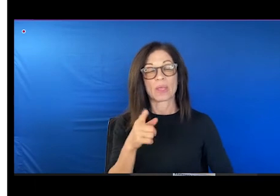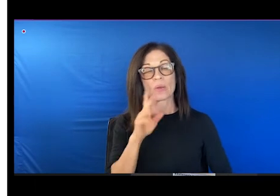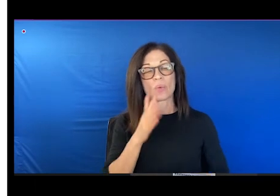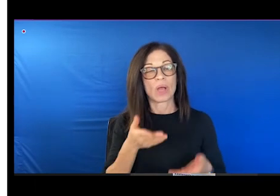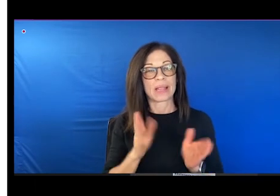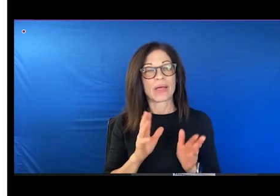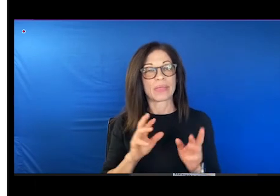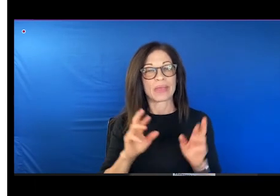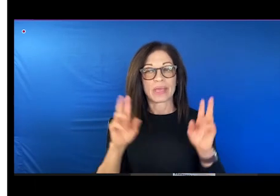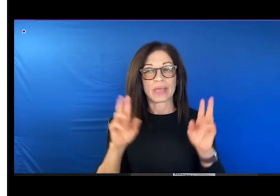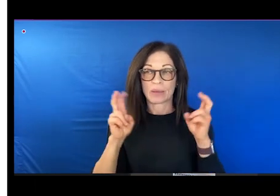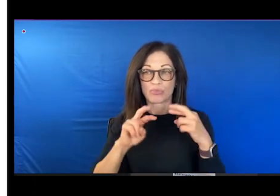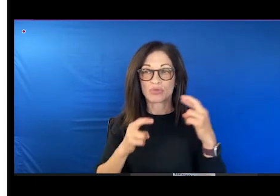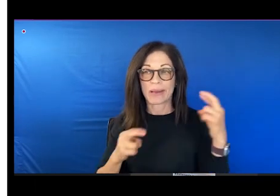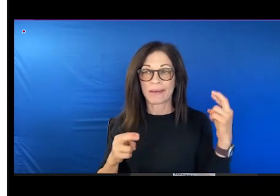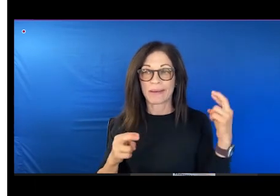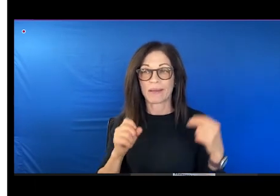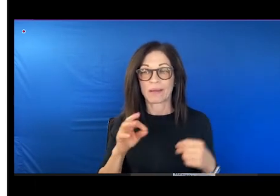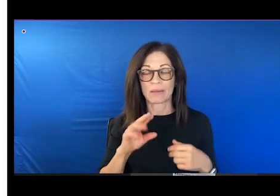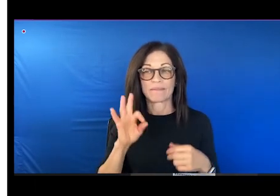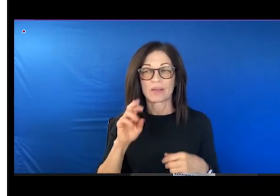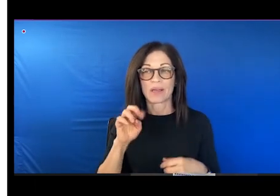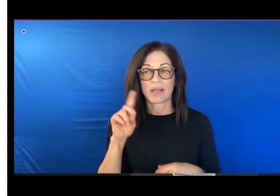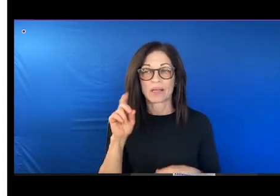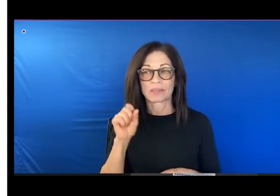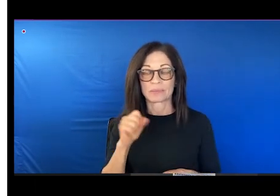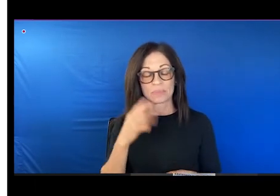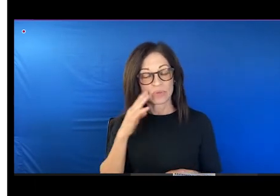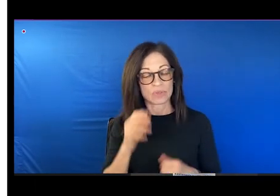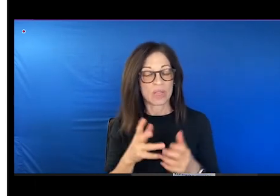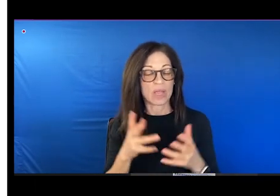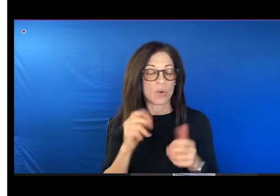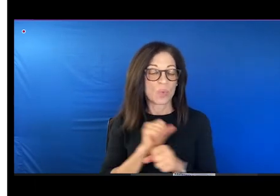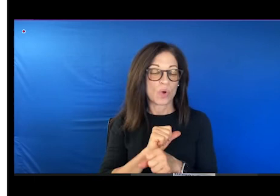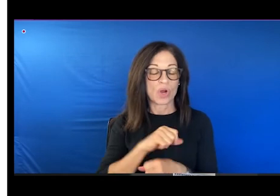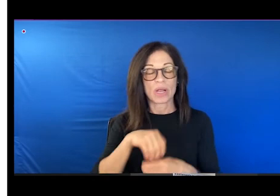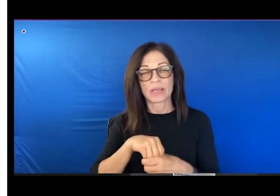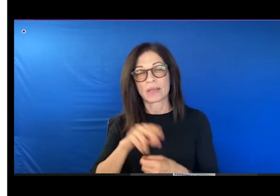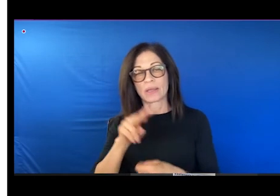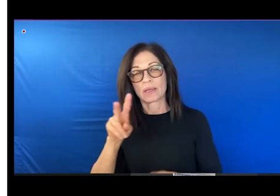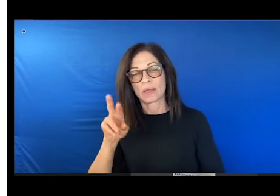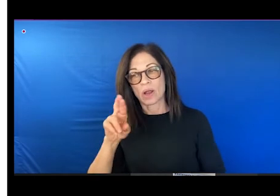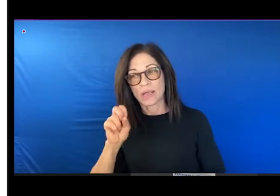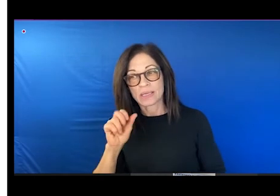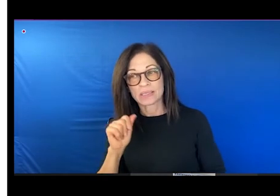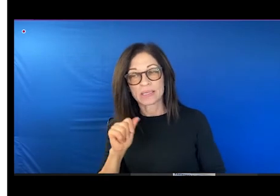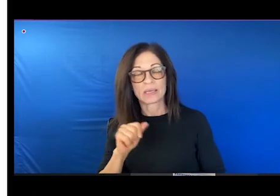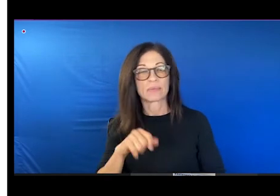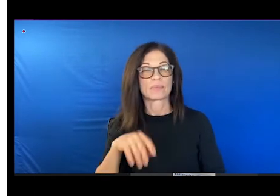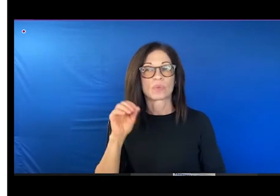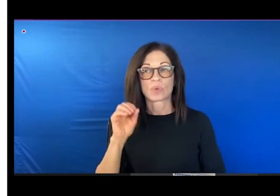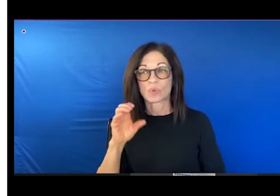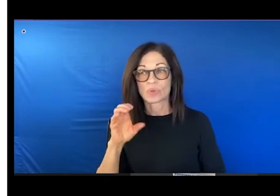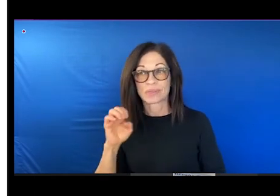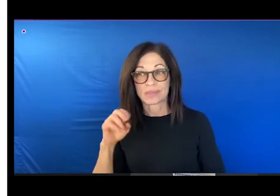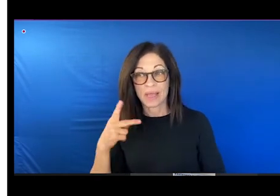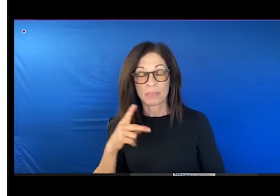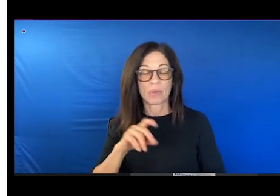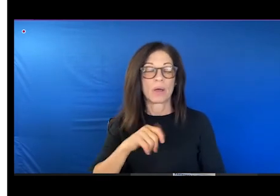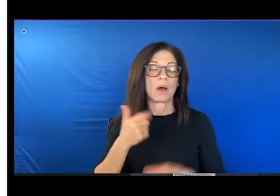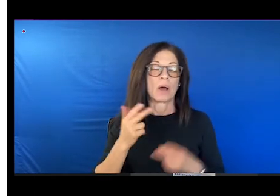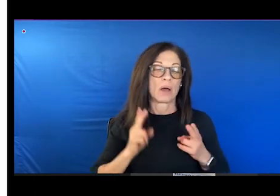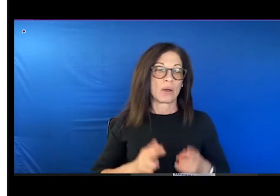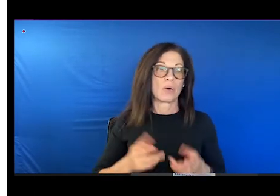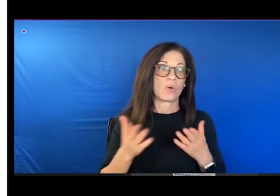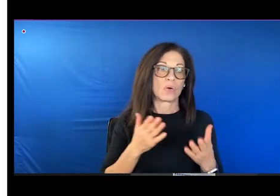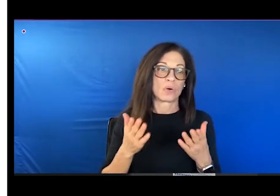it allows for braiding of funds. And I know there's been a lot of work in RSA and OSEP and other human